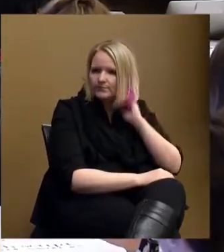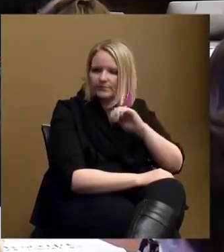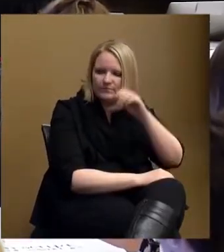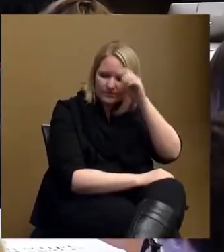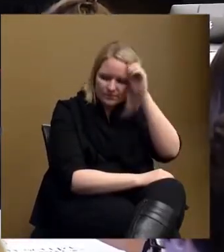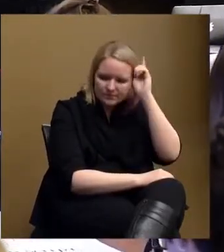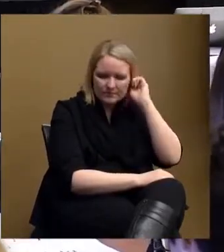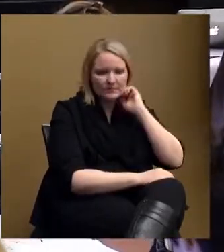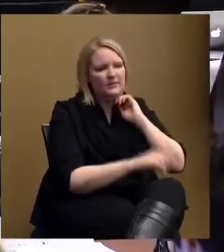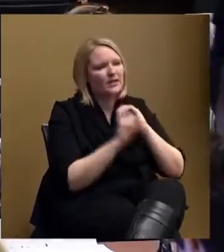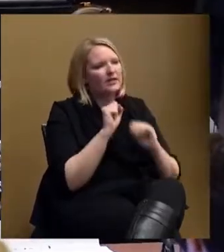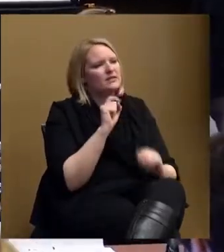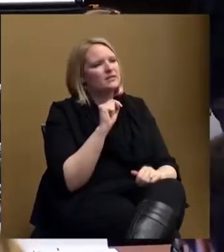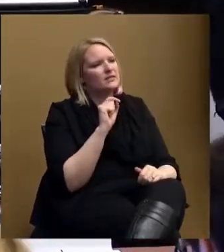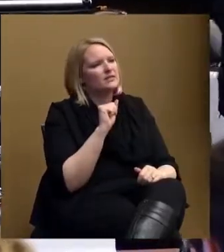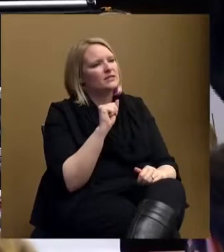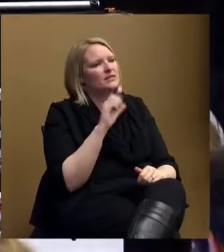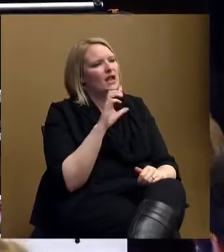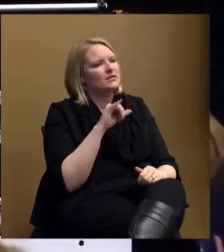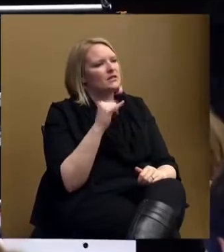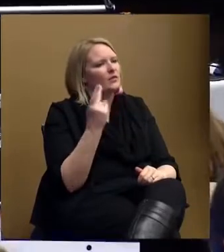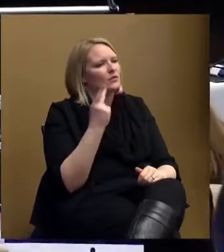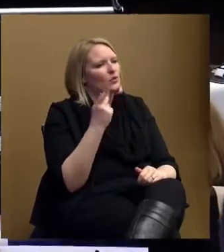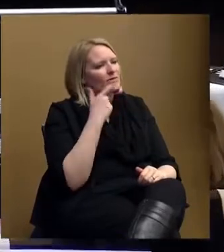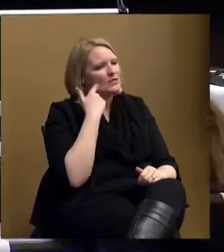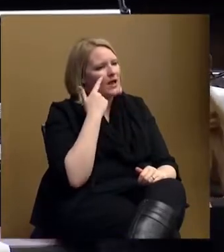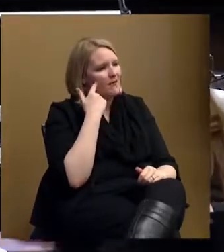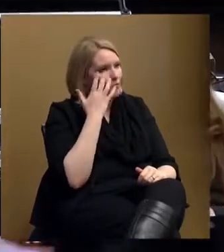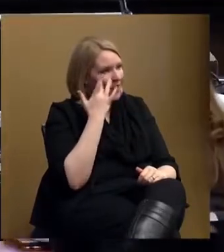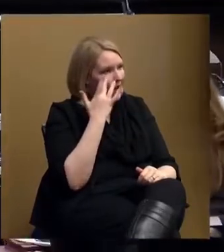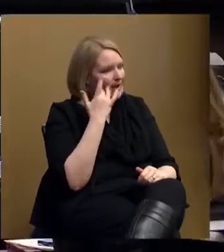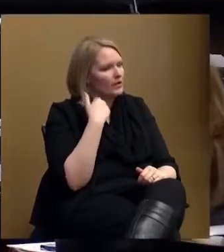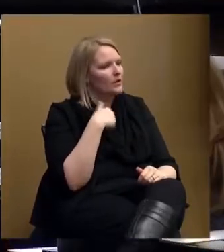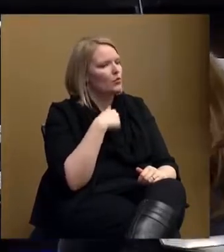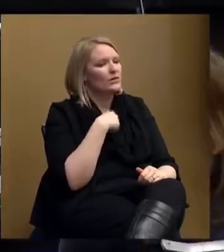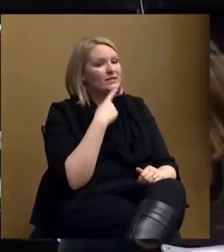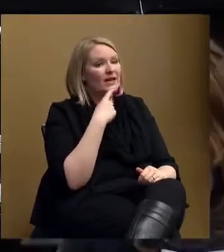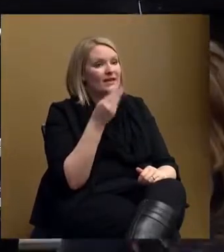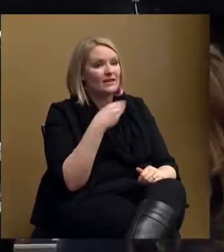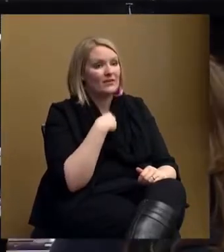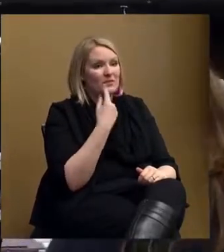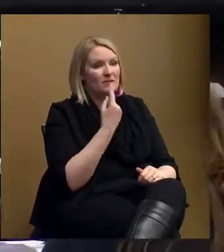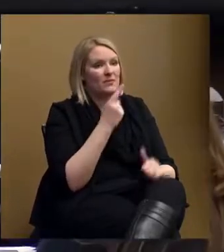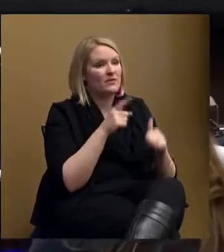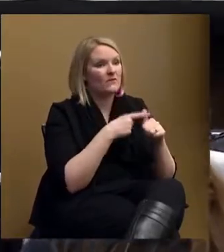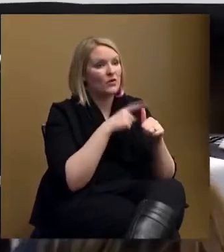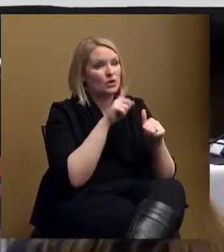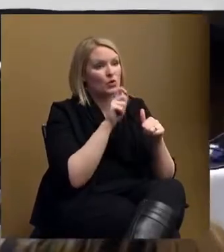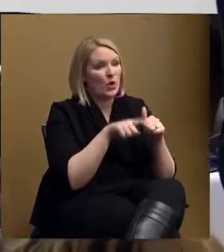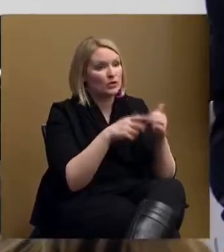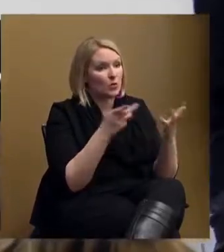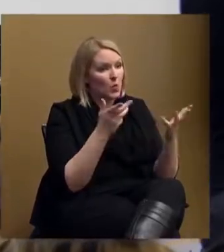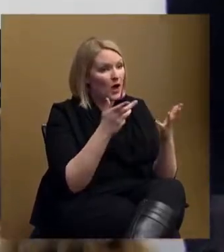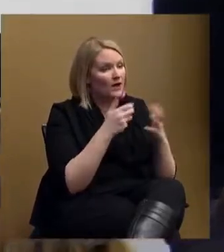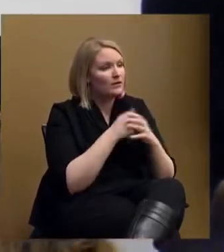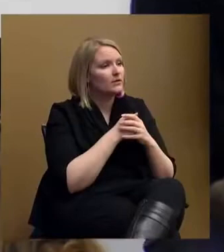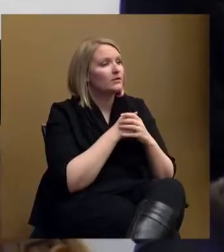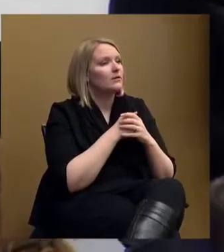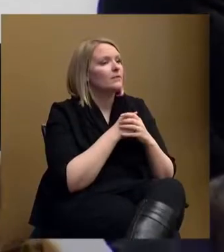thing, and Stacy and I laugh because we always say that give us anything. The first question we have